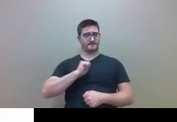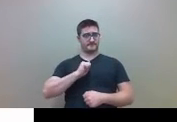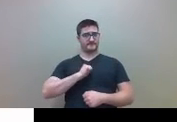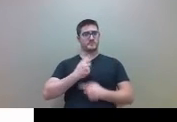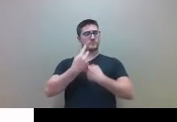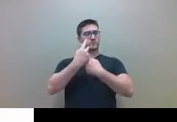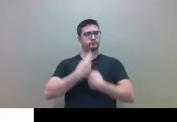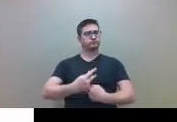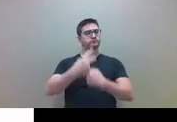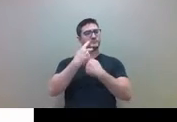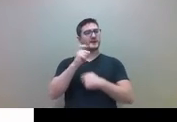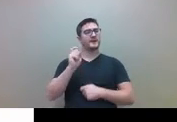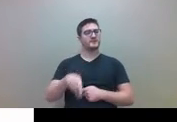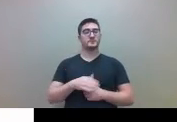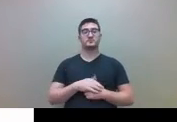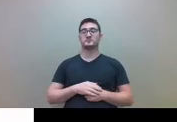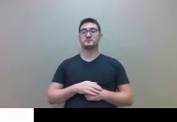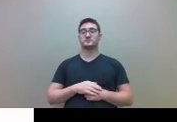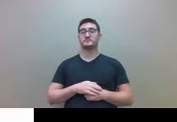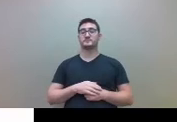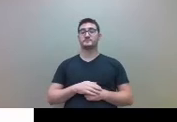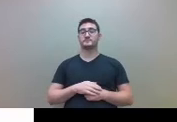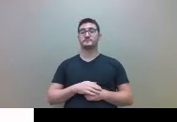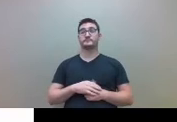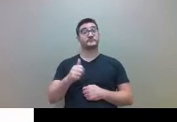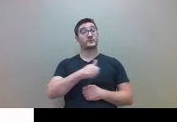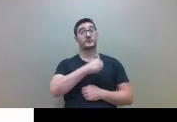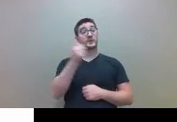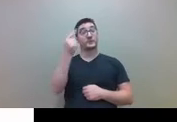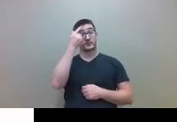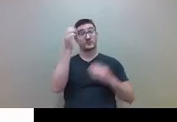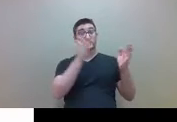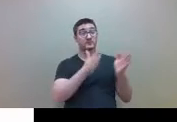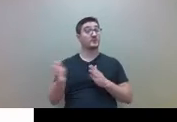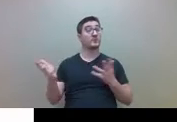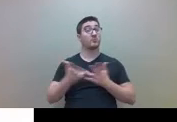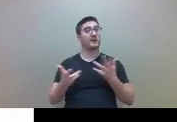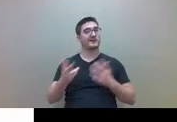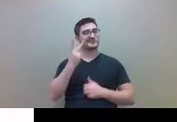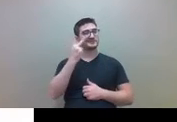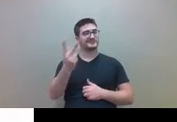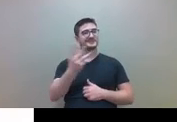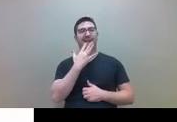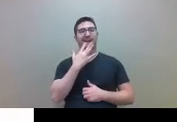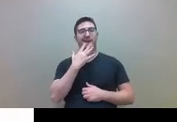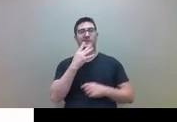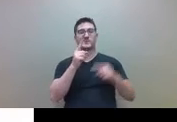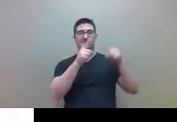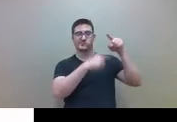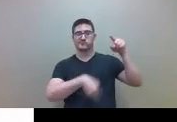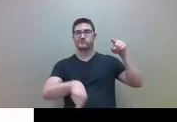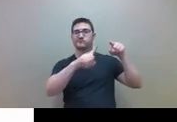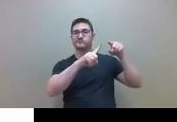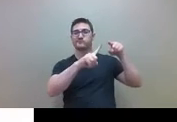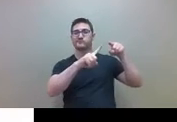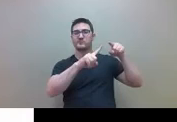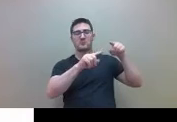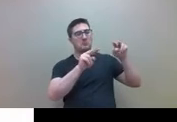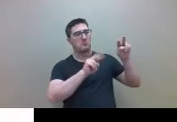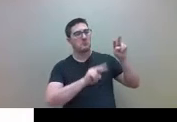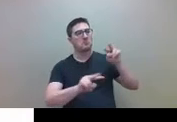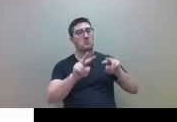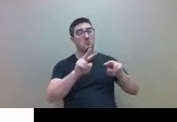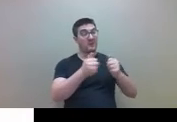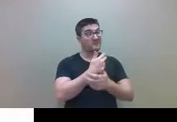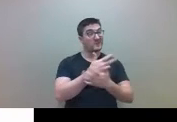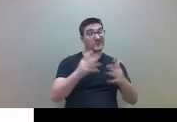Again, refer back to the wellness wheel. What is starting to get out of balance? I'm getting irritated. I'm getting angry. So what is out of